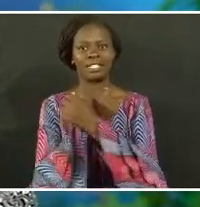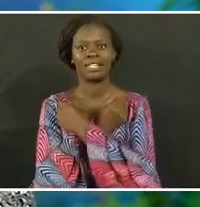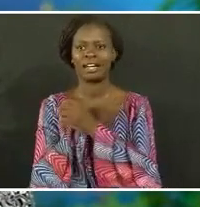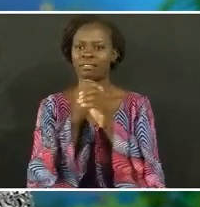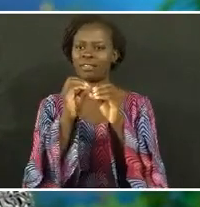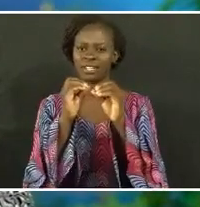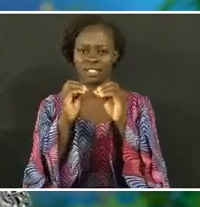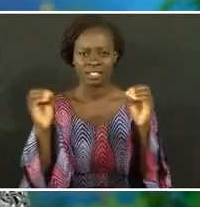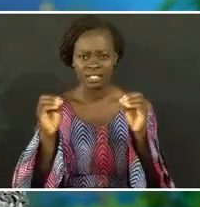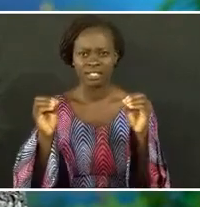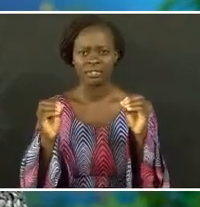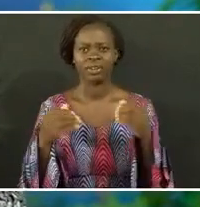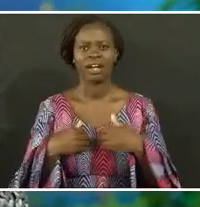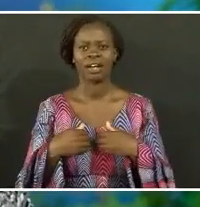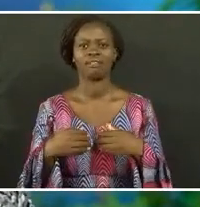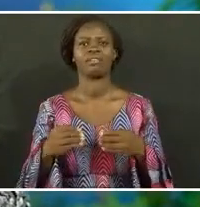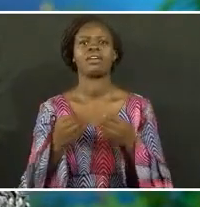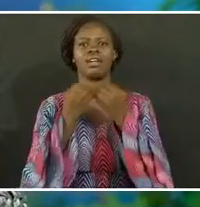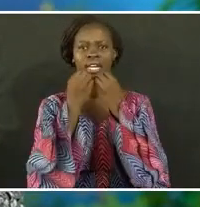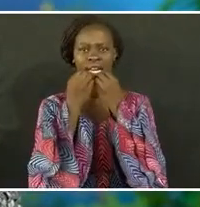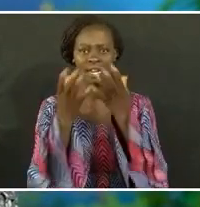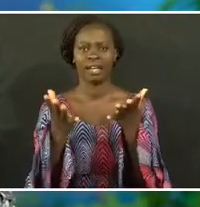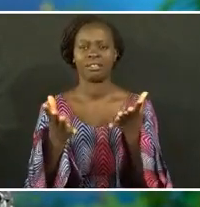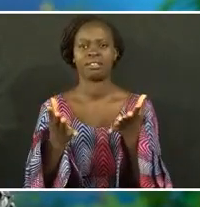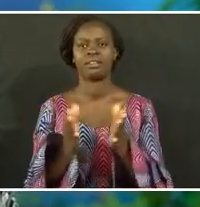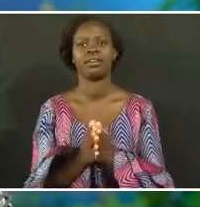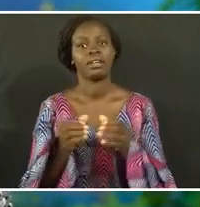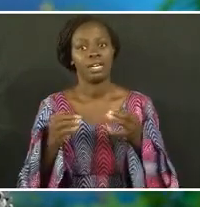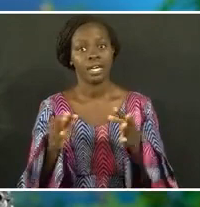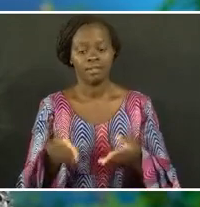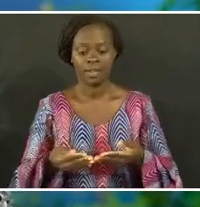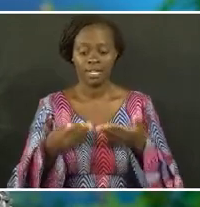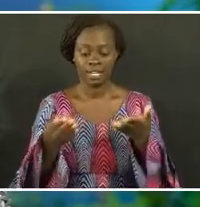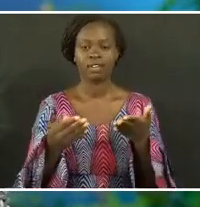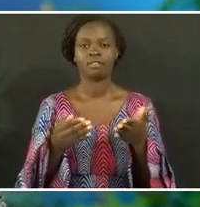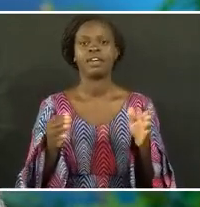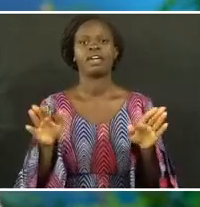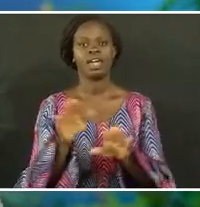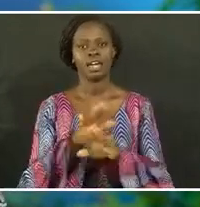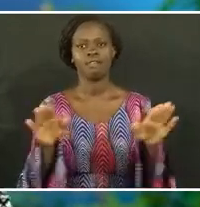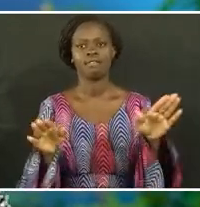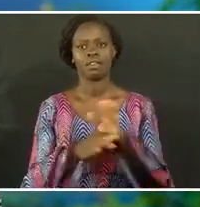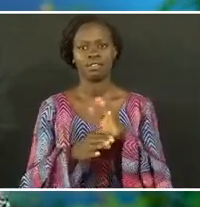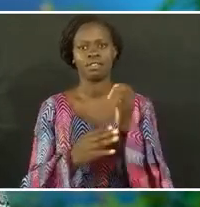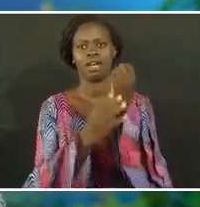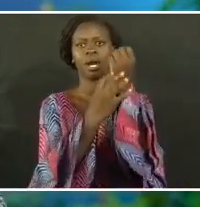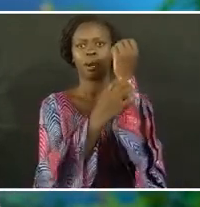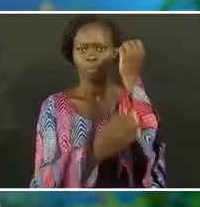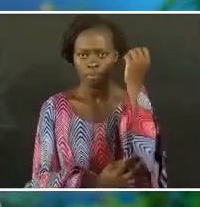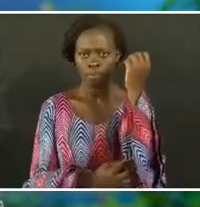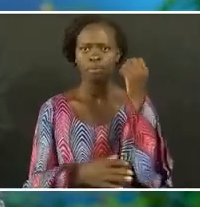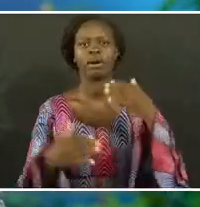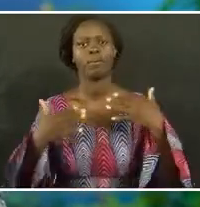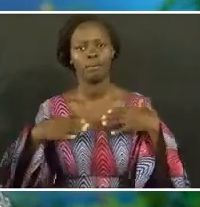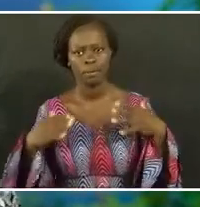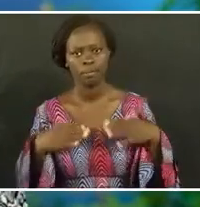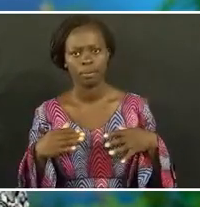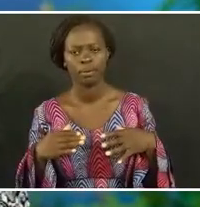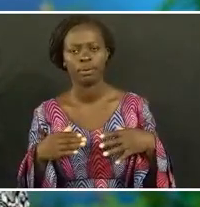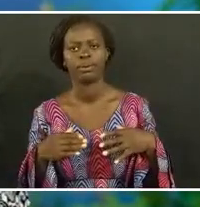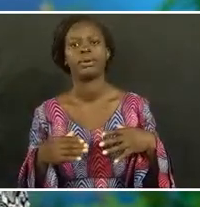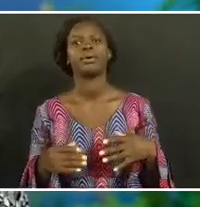all I possess to the poor and give over my body to hardship that I may